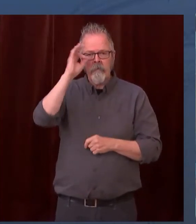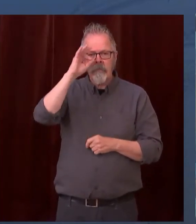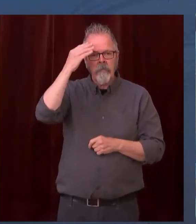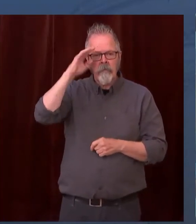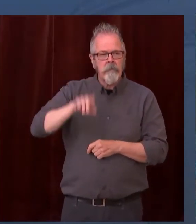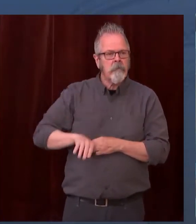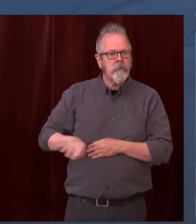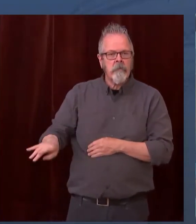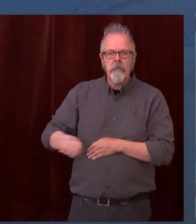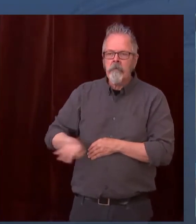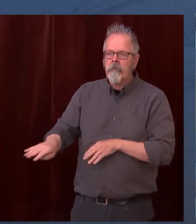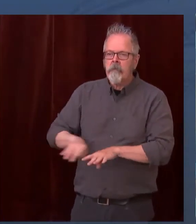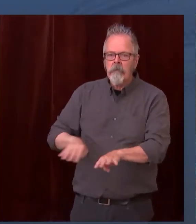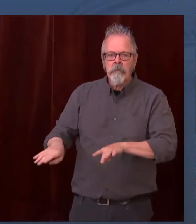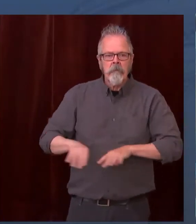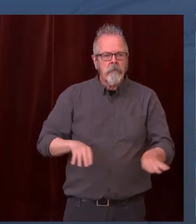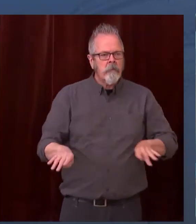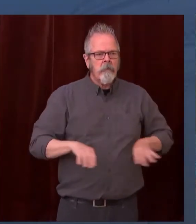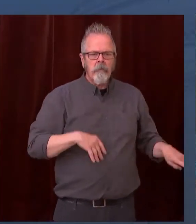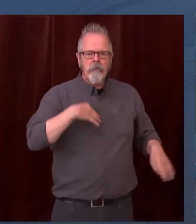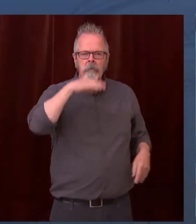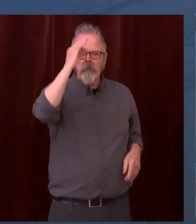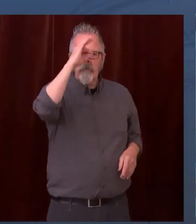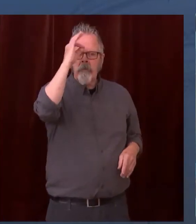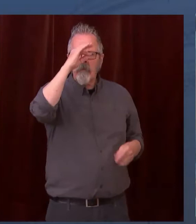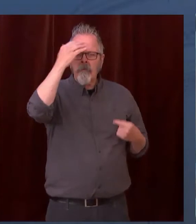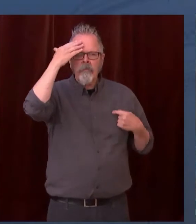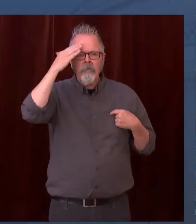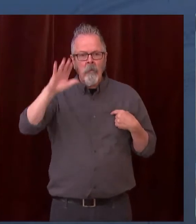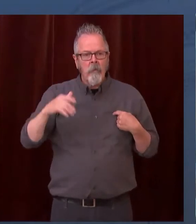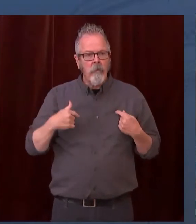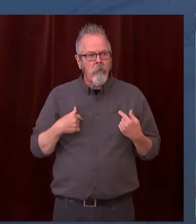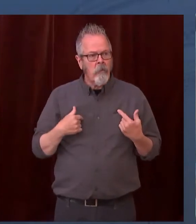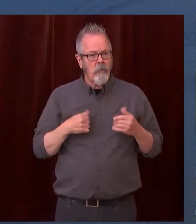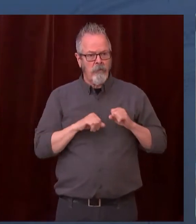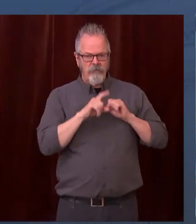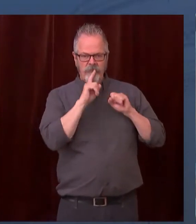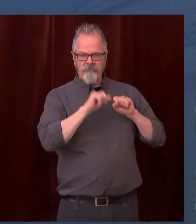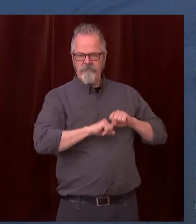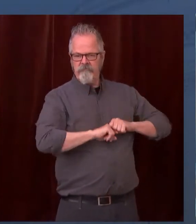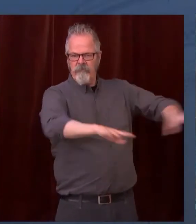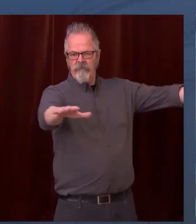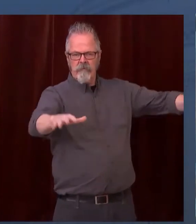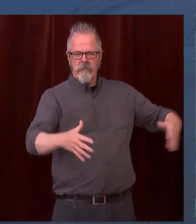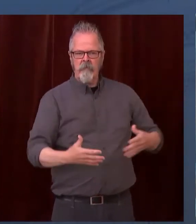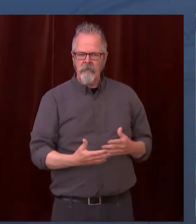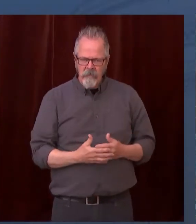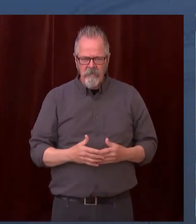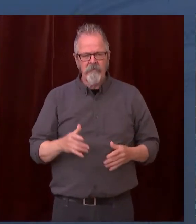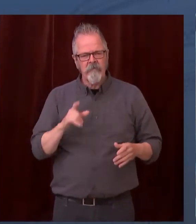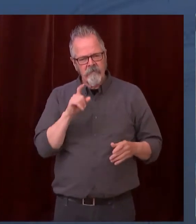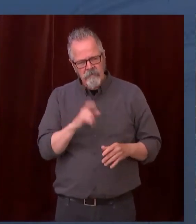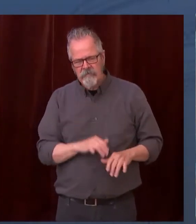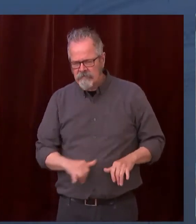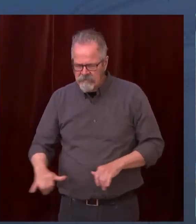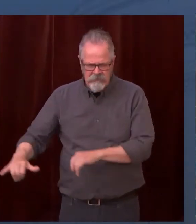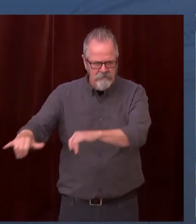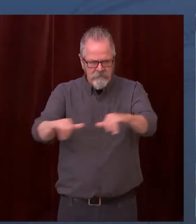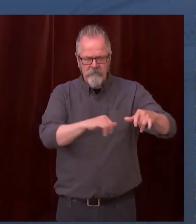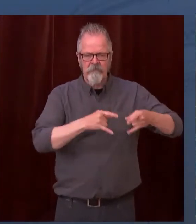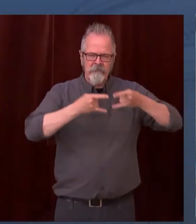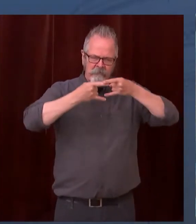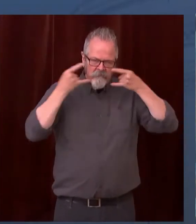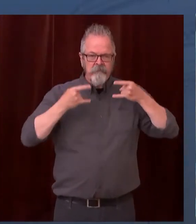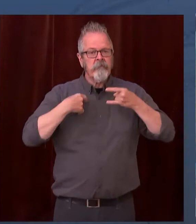virus. We're also modifying the one activity that is allowed in phase 3 in terms of bar top service. Starting